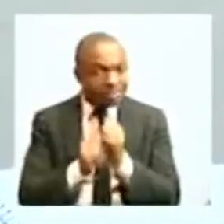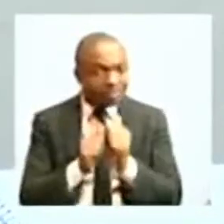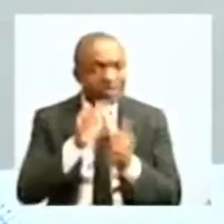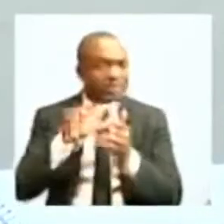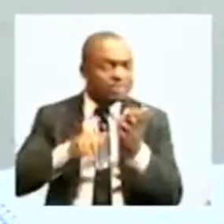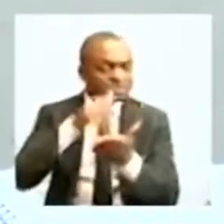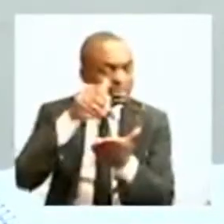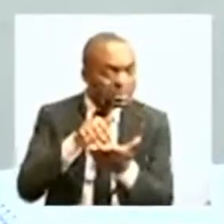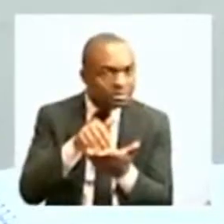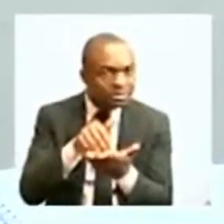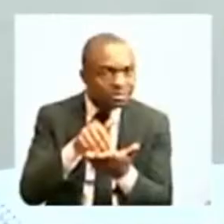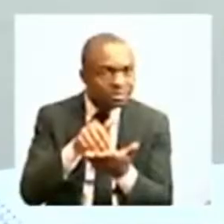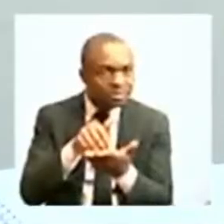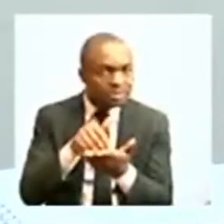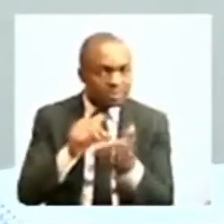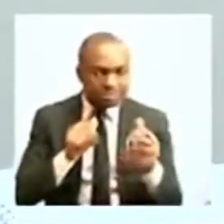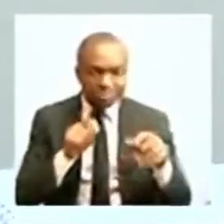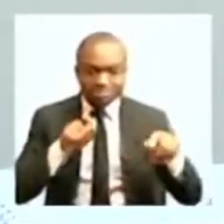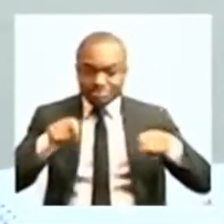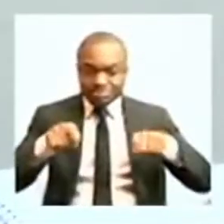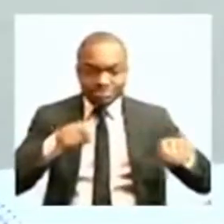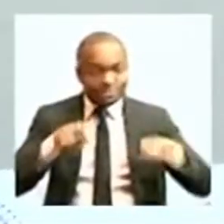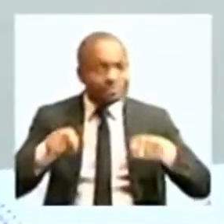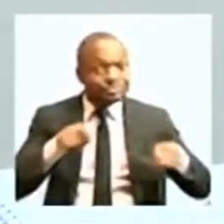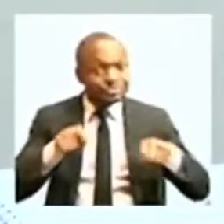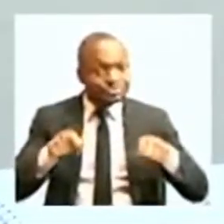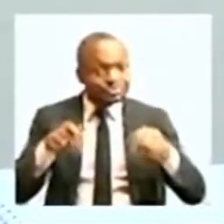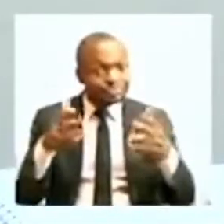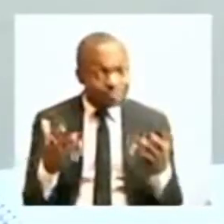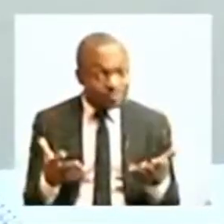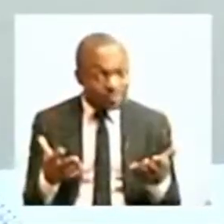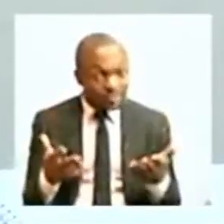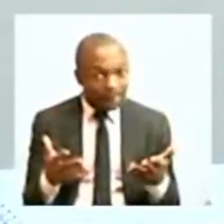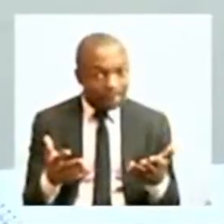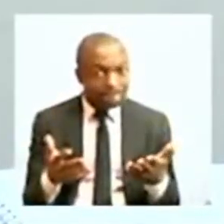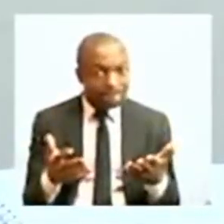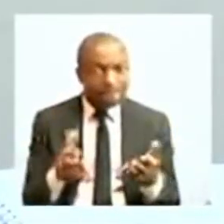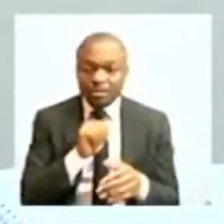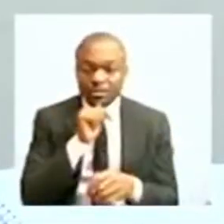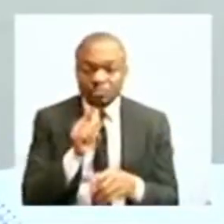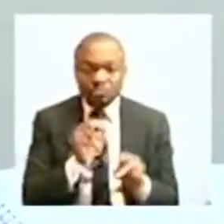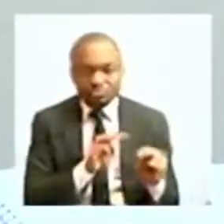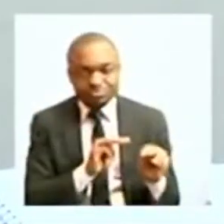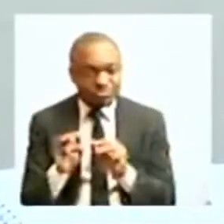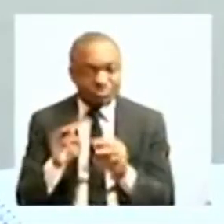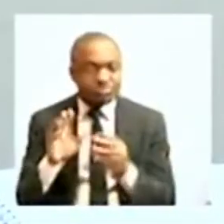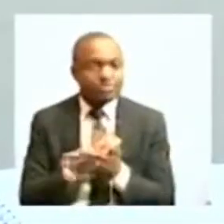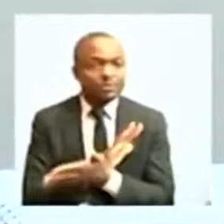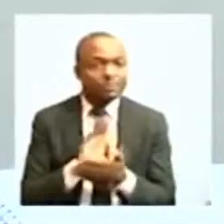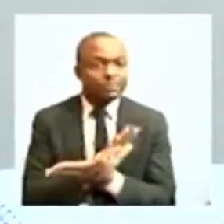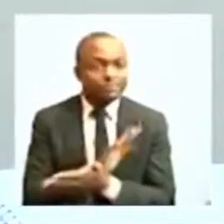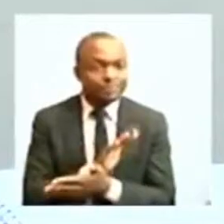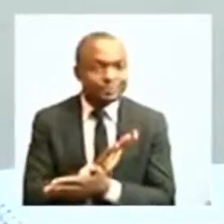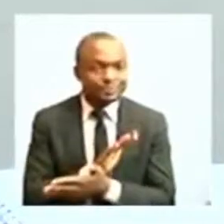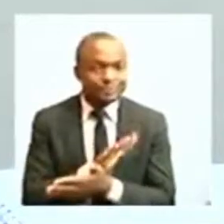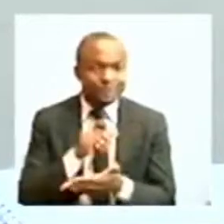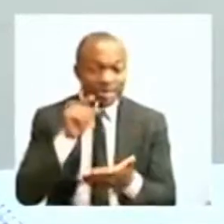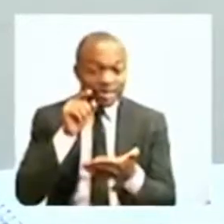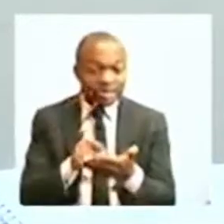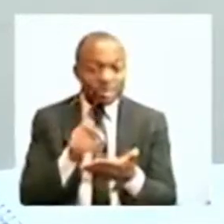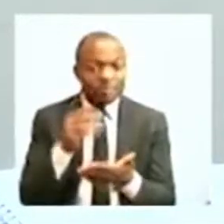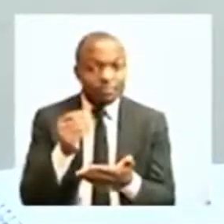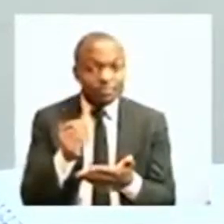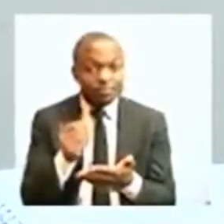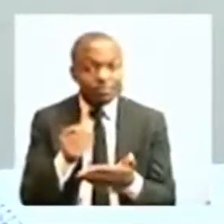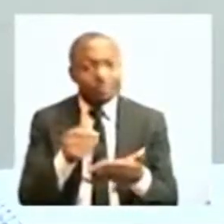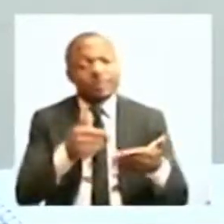central administration that we are not moving very fast? This money is coming